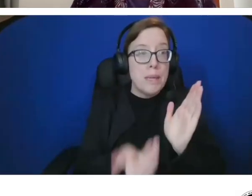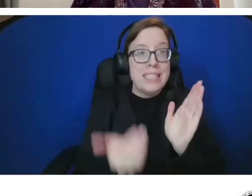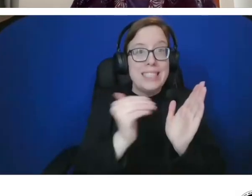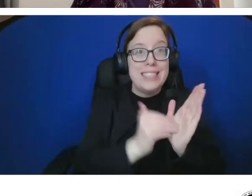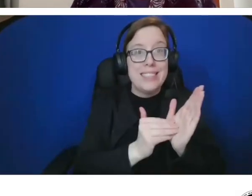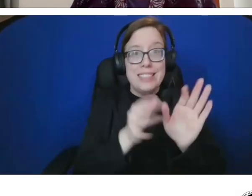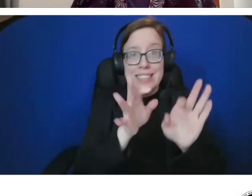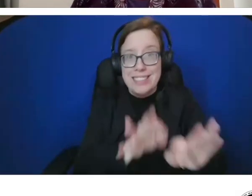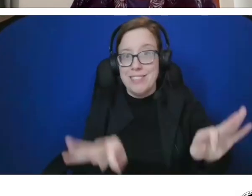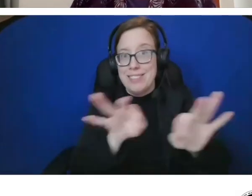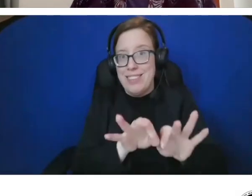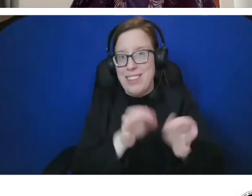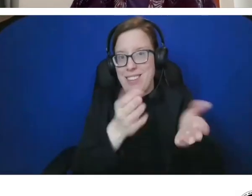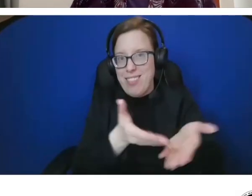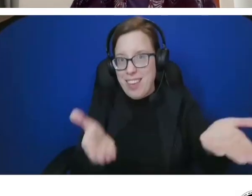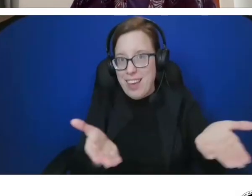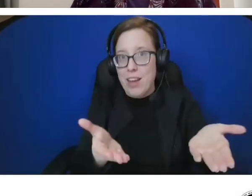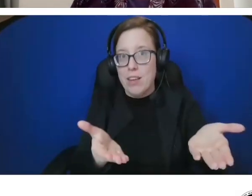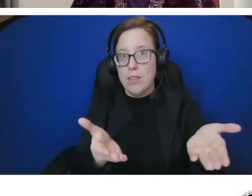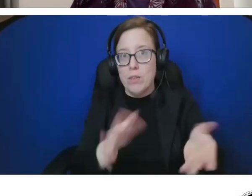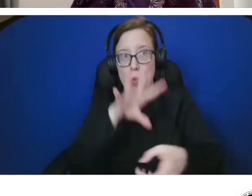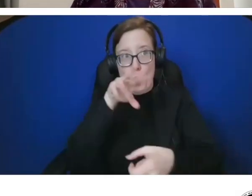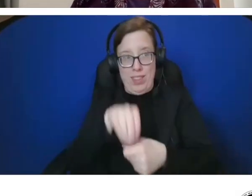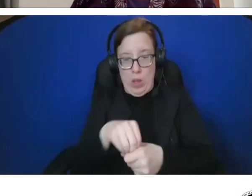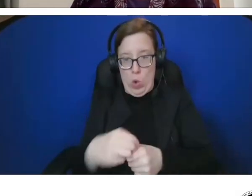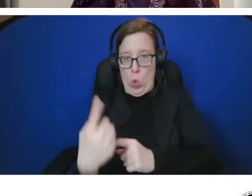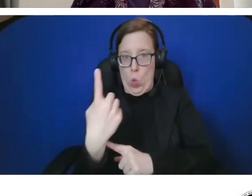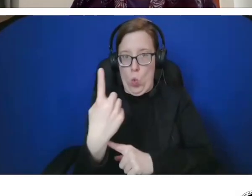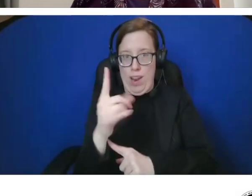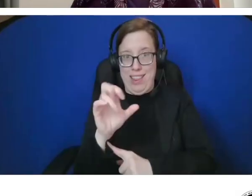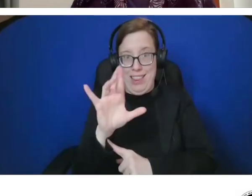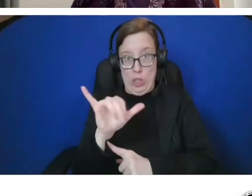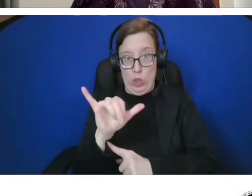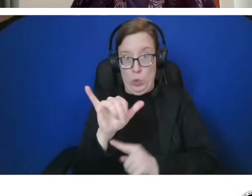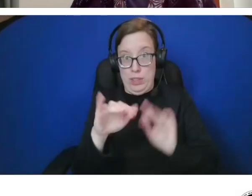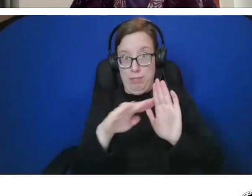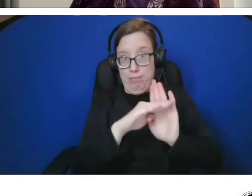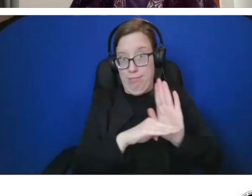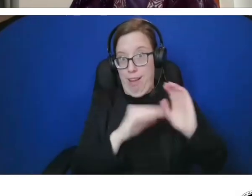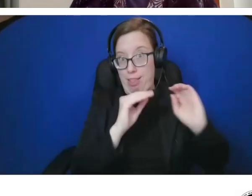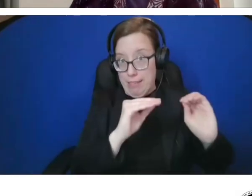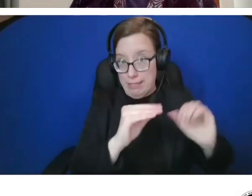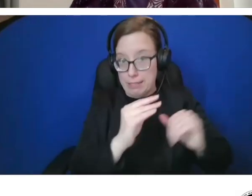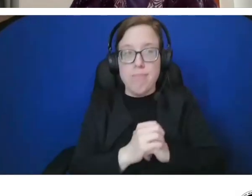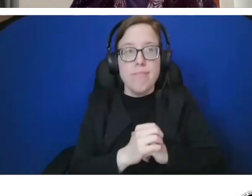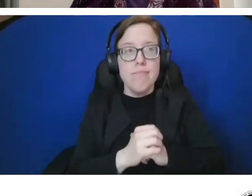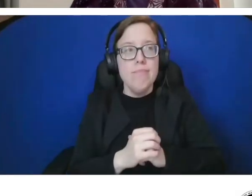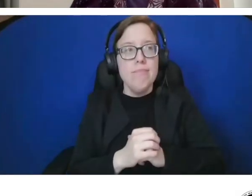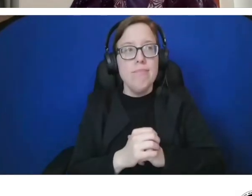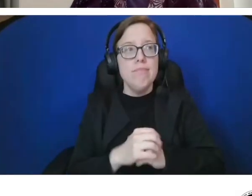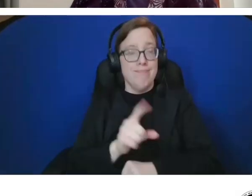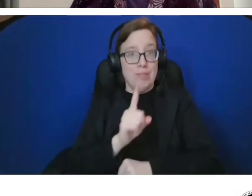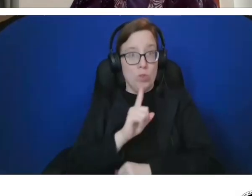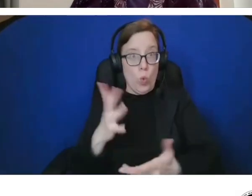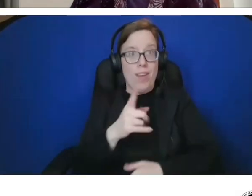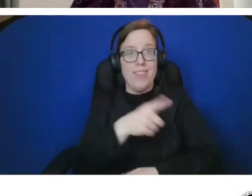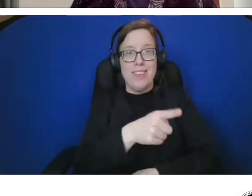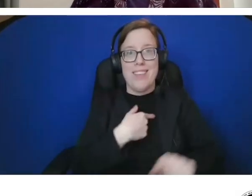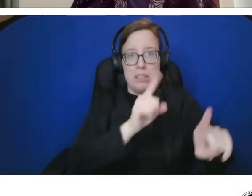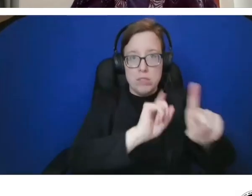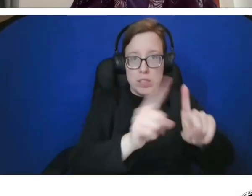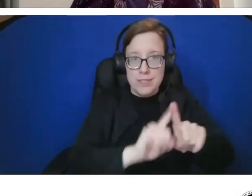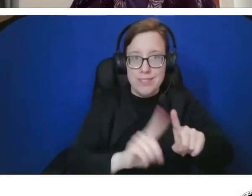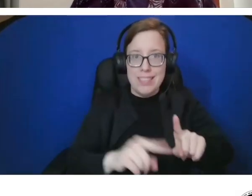of certain key concepts within a single literacy lesson. We're going to make sure that they get plenty